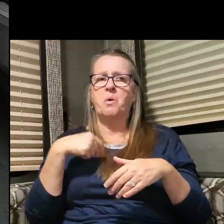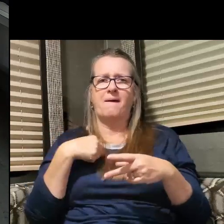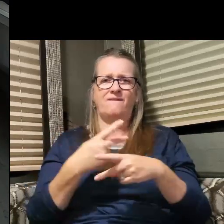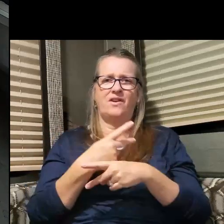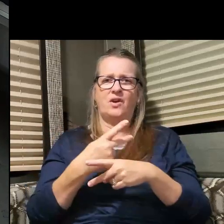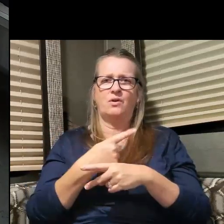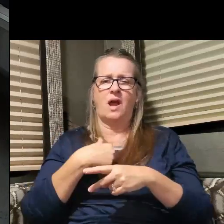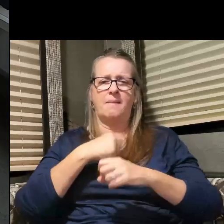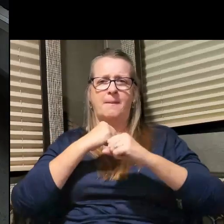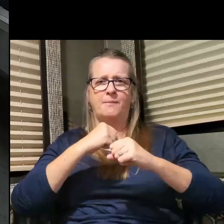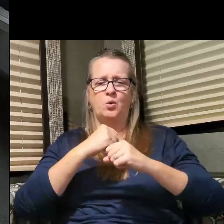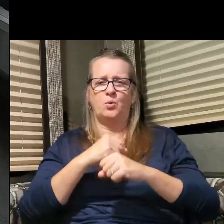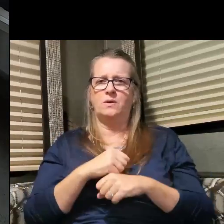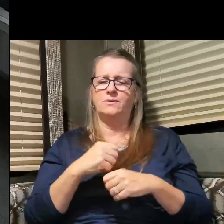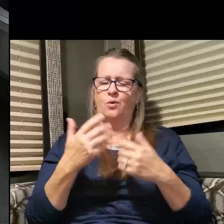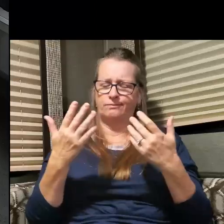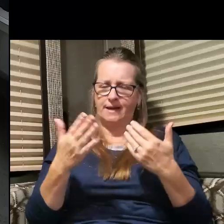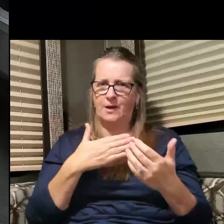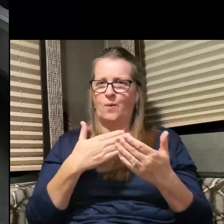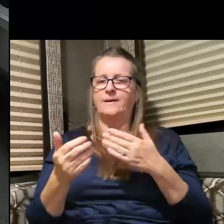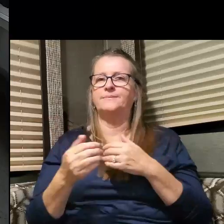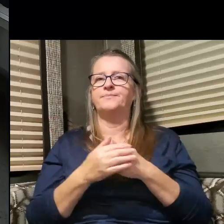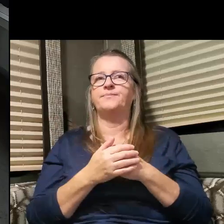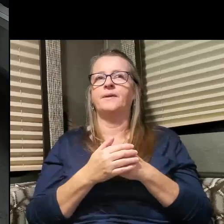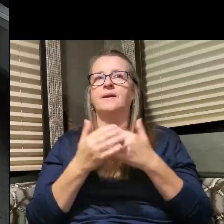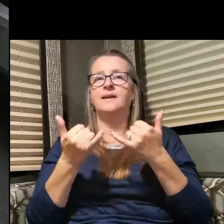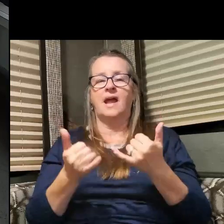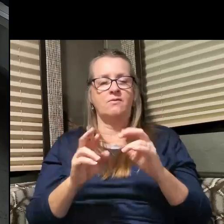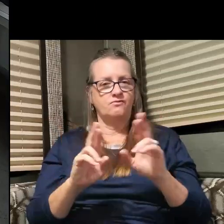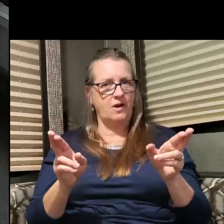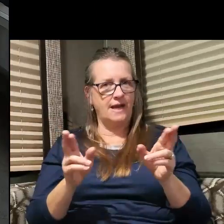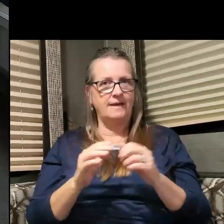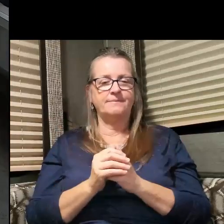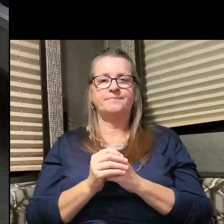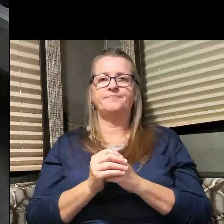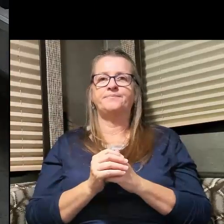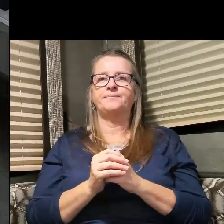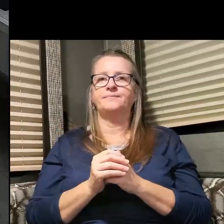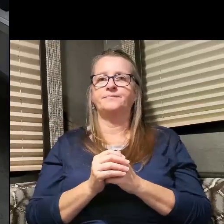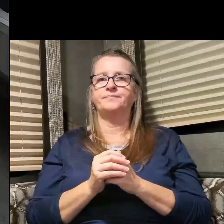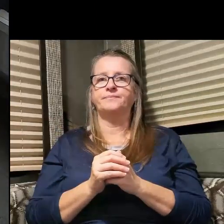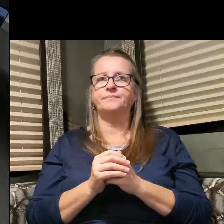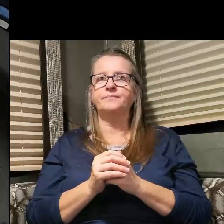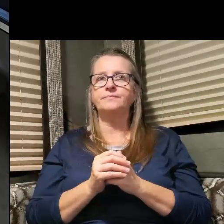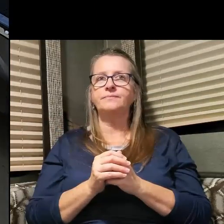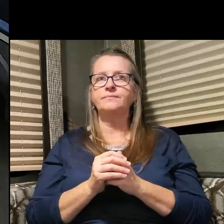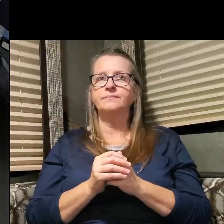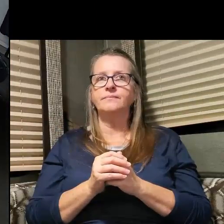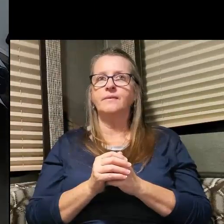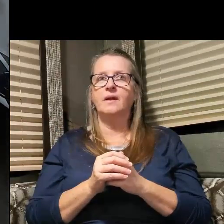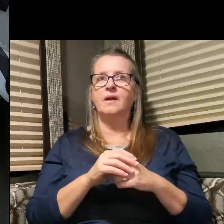hepatitis or any diseases yet, so I figure I'm immune. So anyways, okay, so now I have this ready to